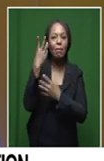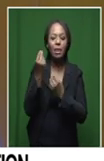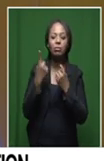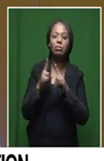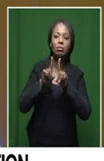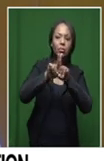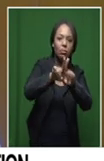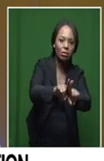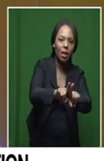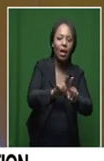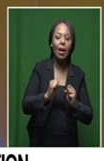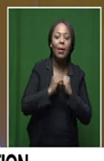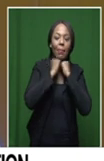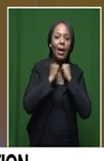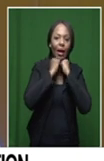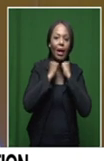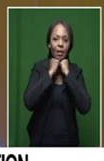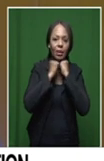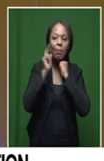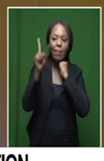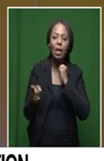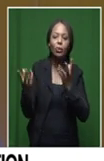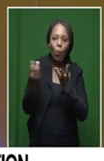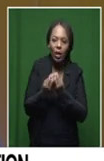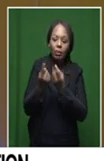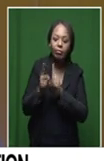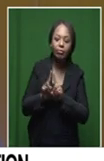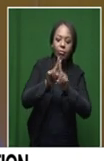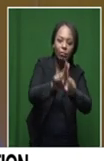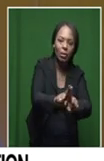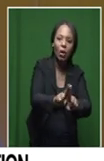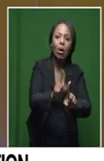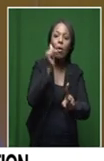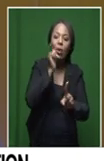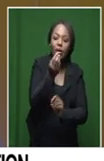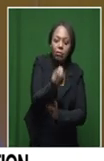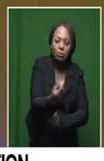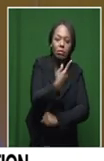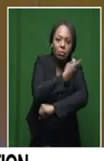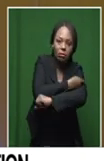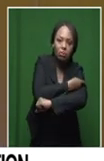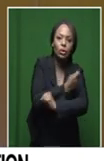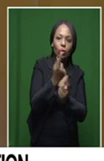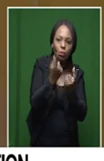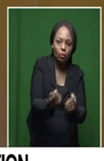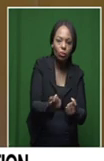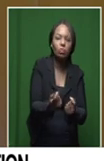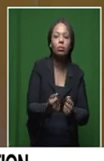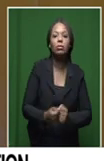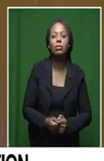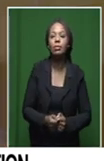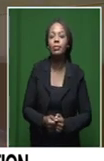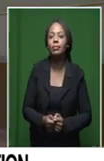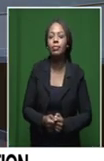that parent or adult can accompany the child through the vaccination process.